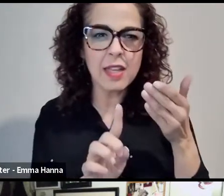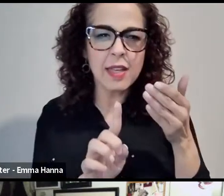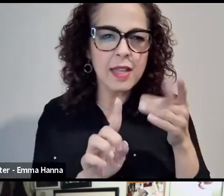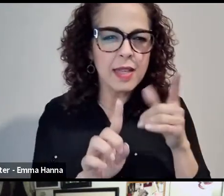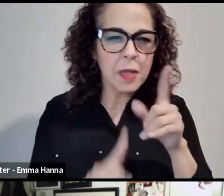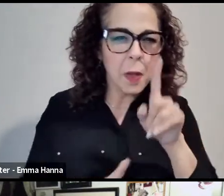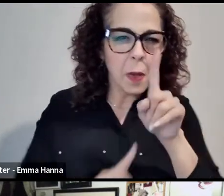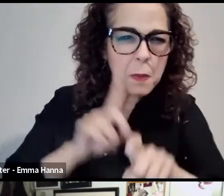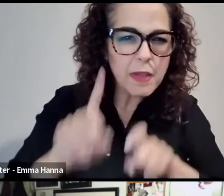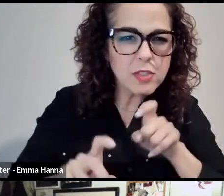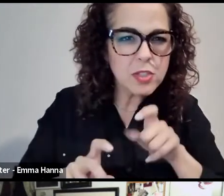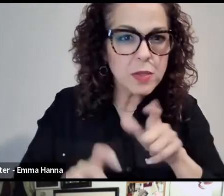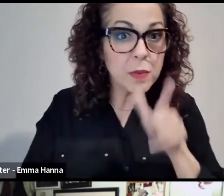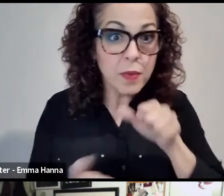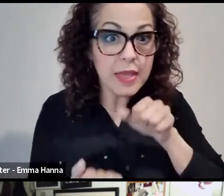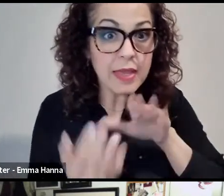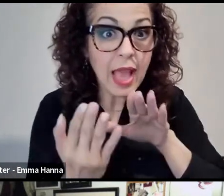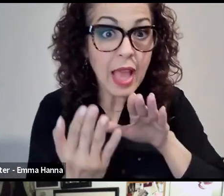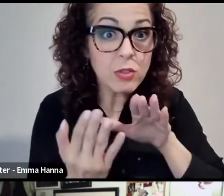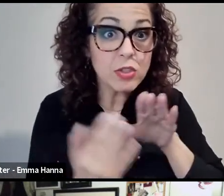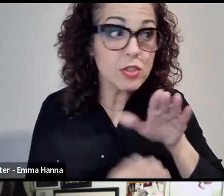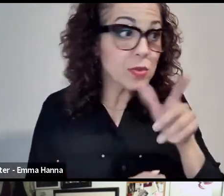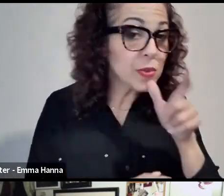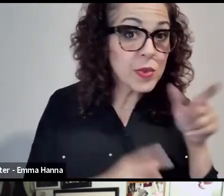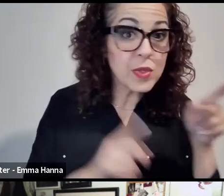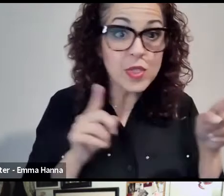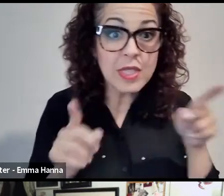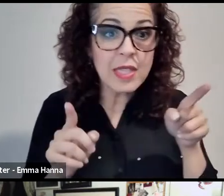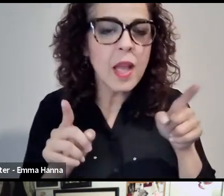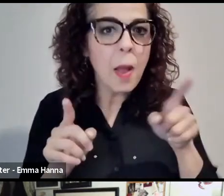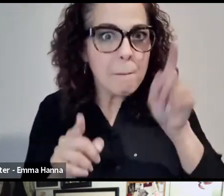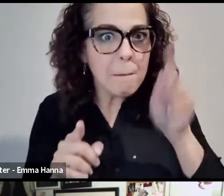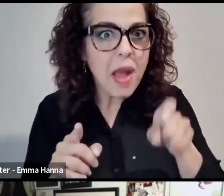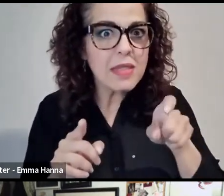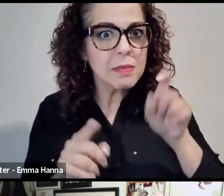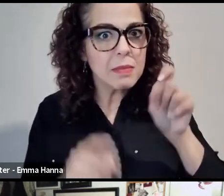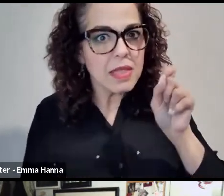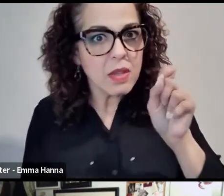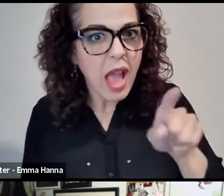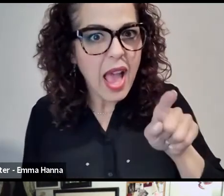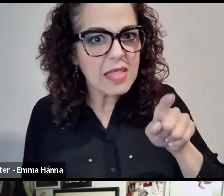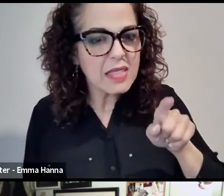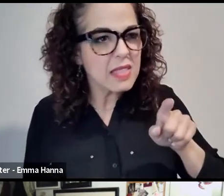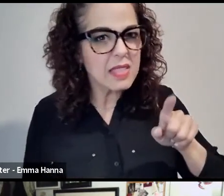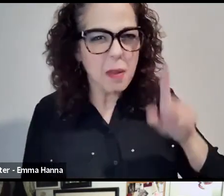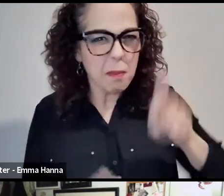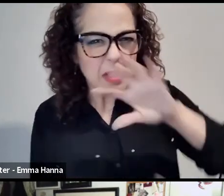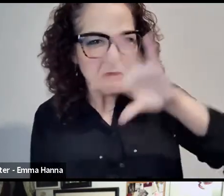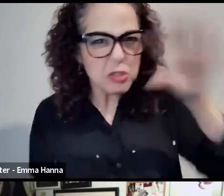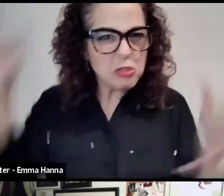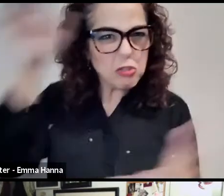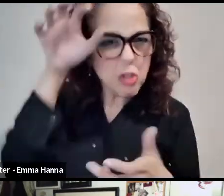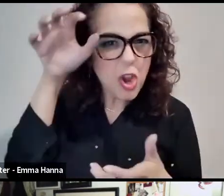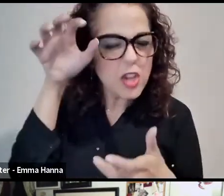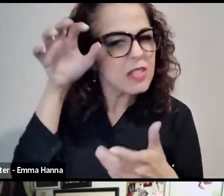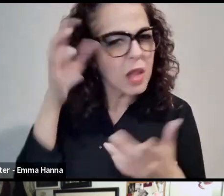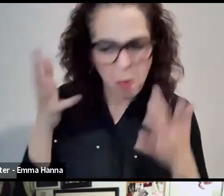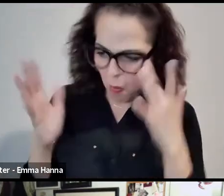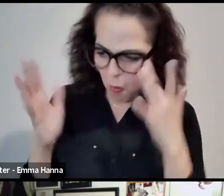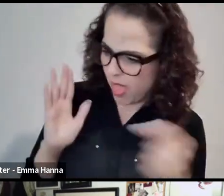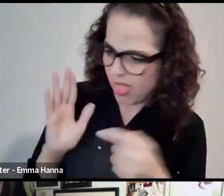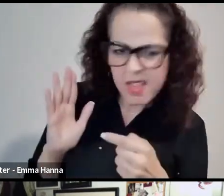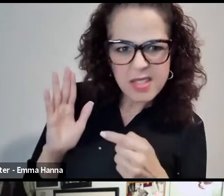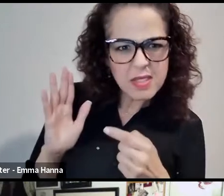he encounters, she encounters, is like, must be questioned, must be turned upside down and asked, why is it this